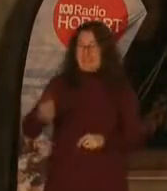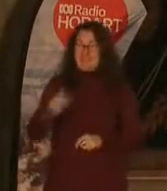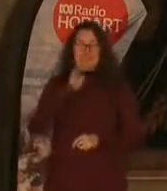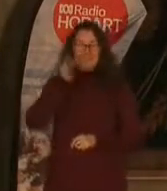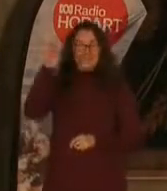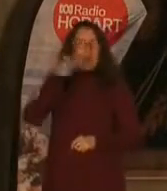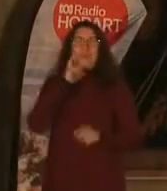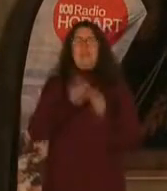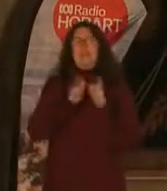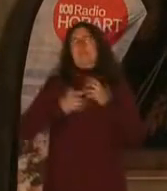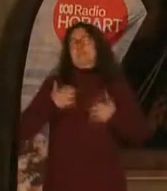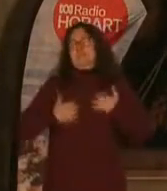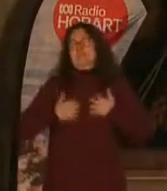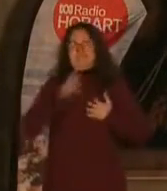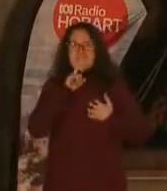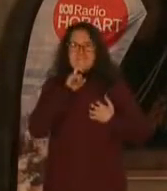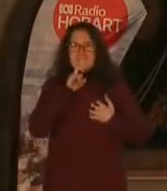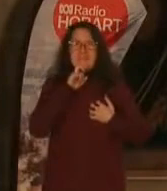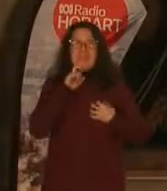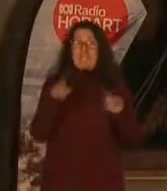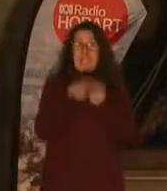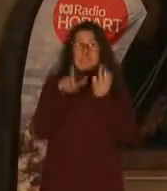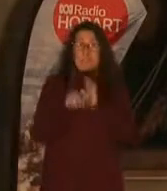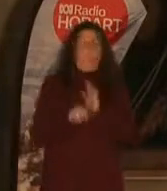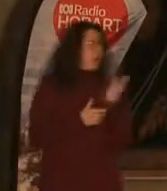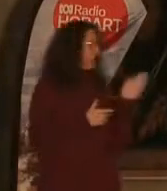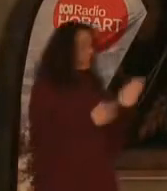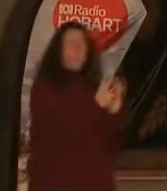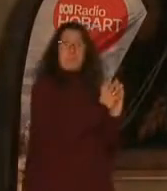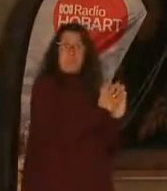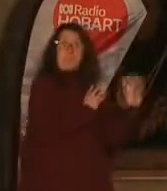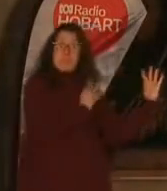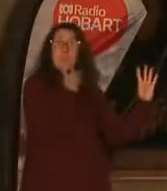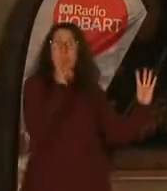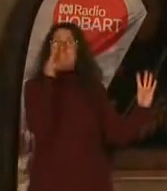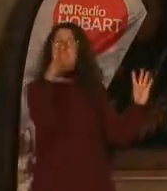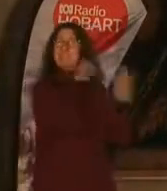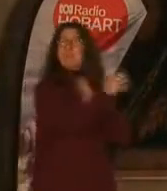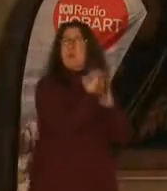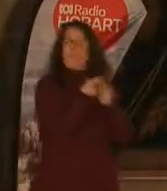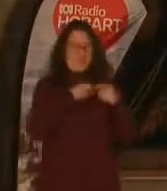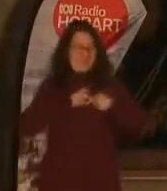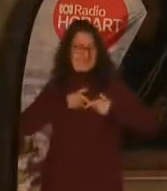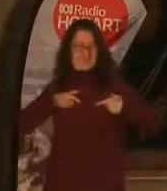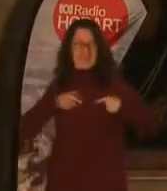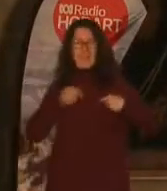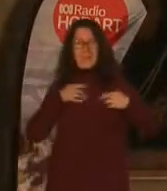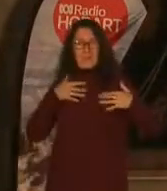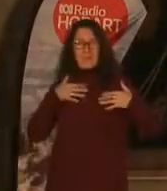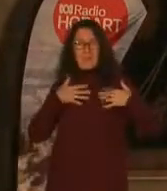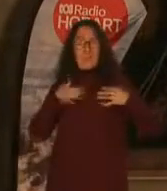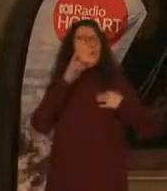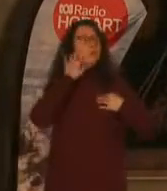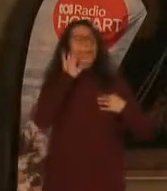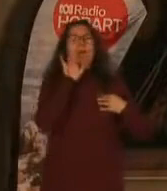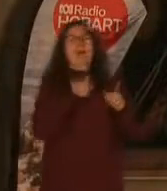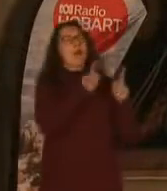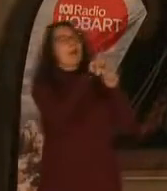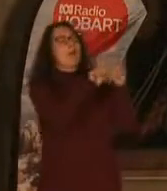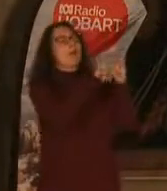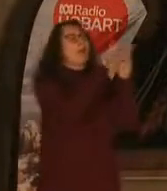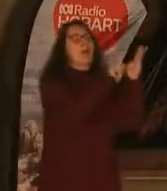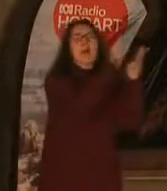going to be a whole lot of fun. In the meantime, the panelists will be out with their glowing badges in the hall there, so you can have more conversation with them and ask